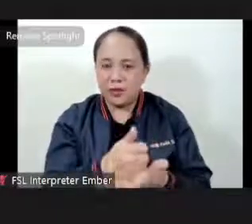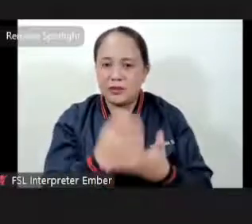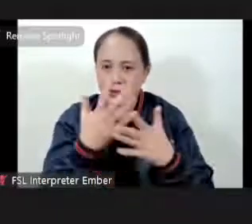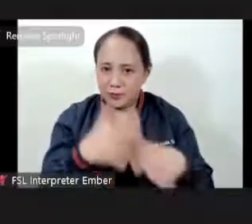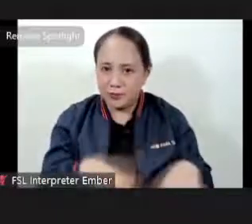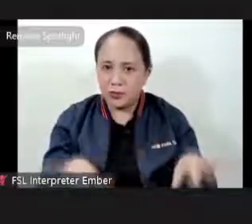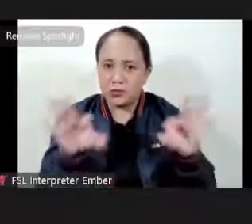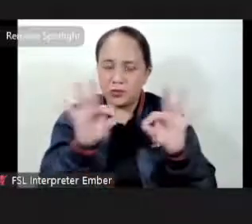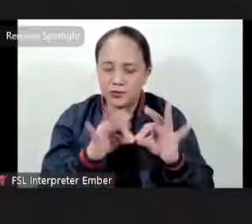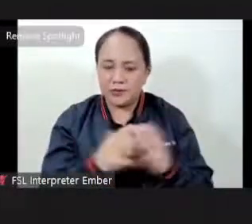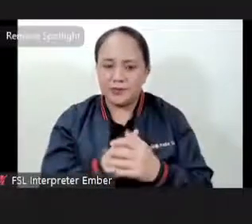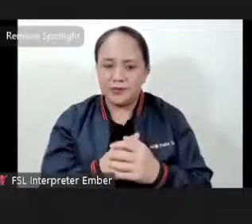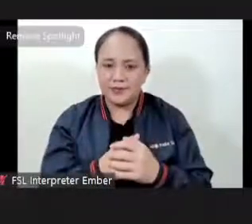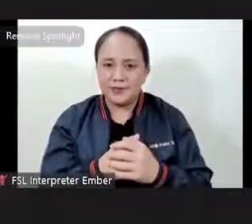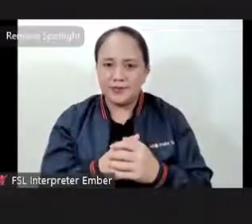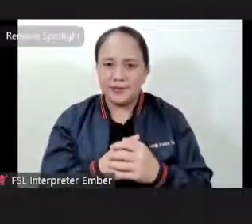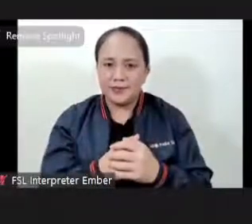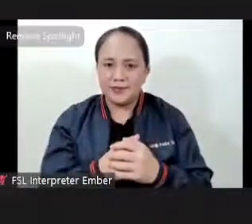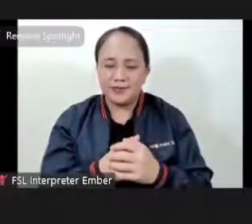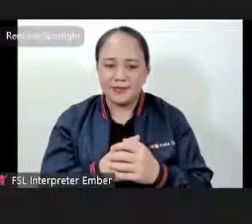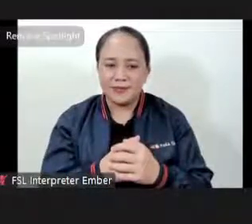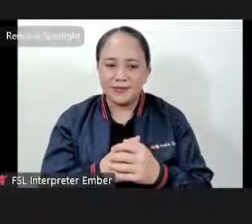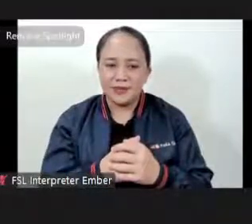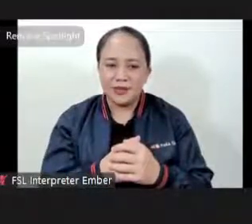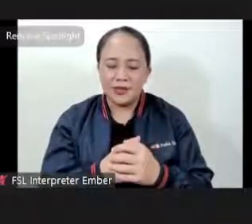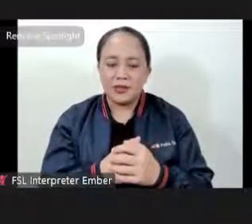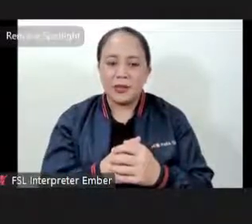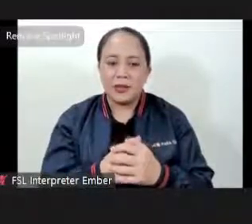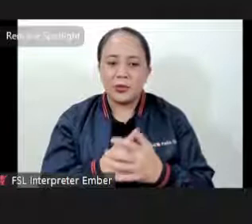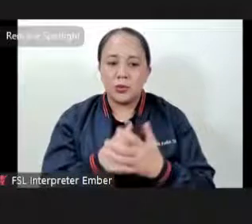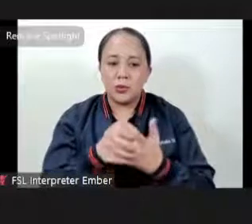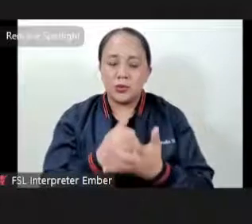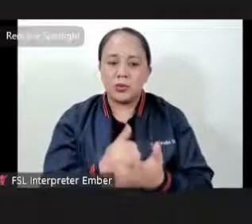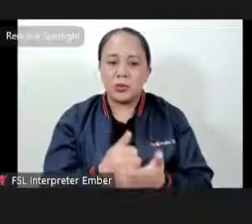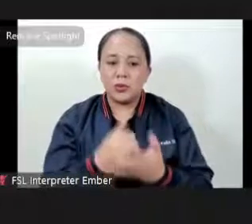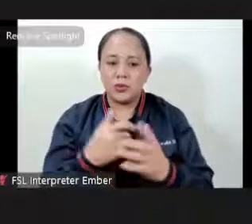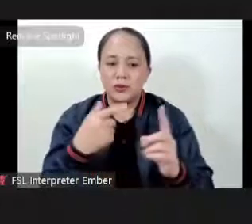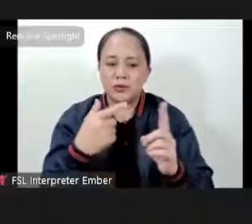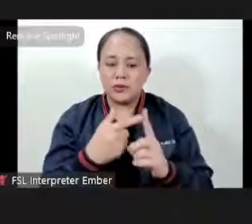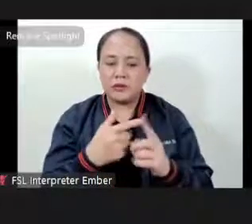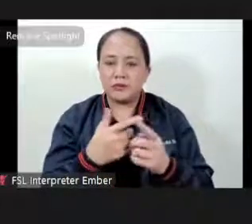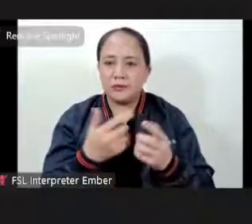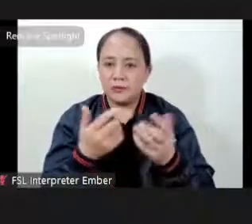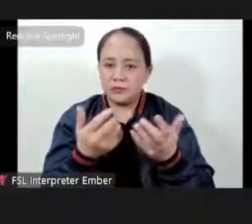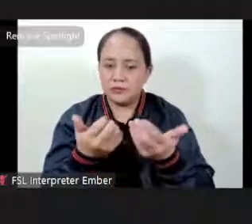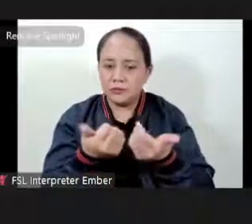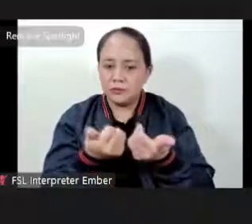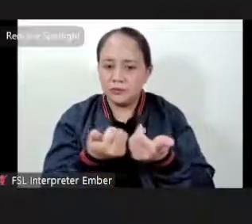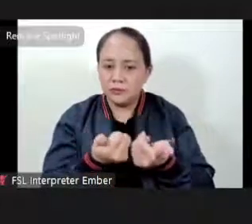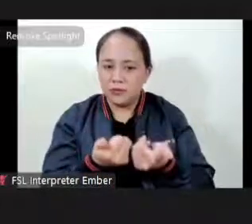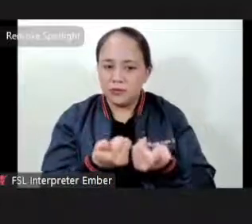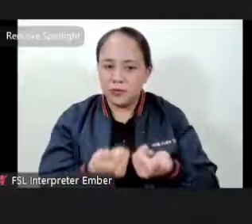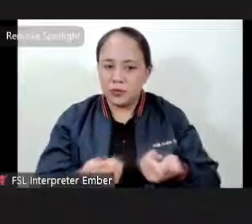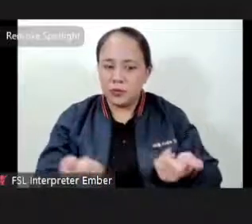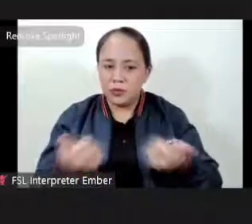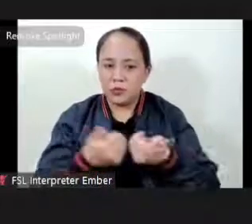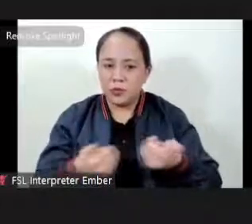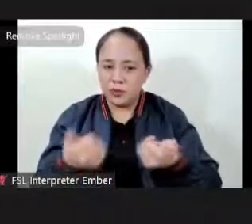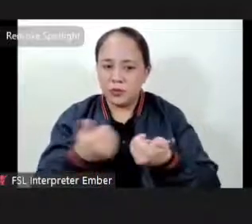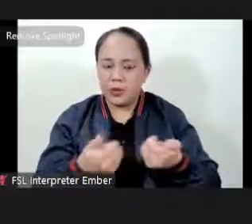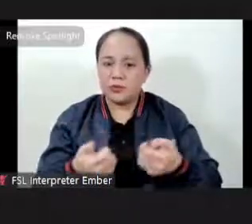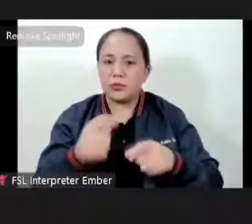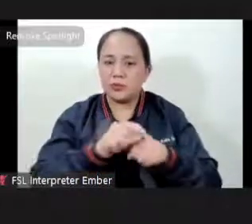necessary. Such interventions entail the availability of adequately trained and